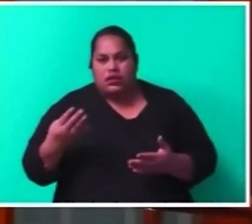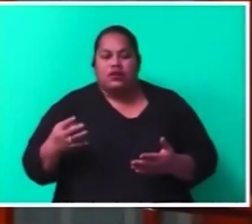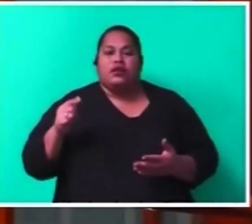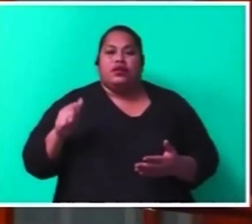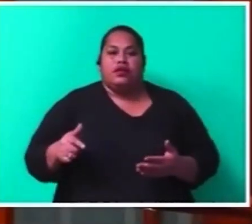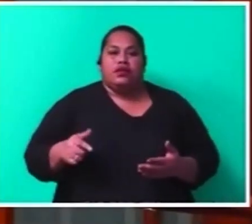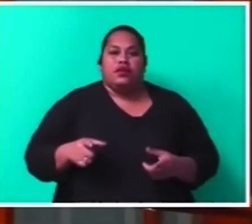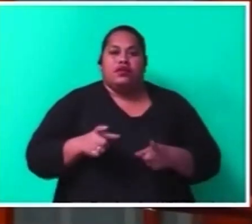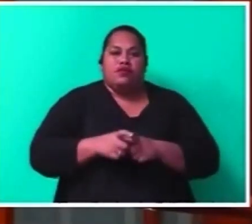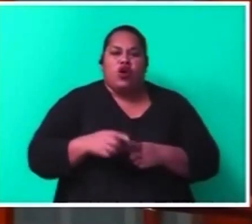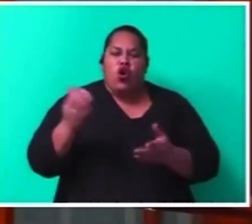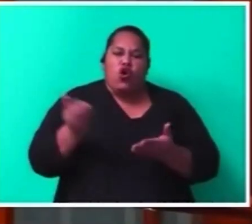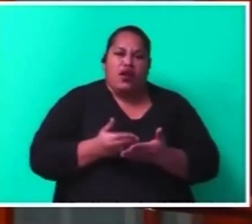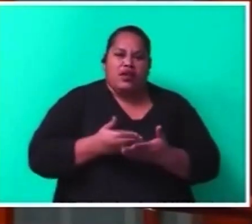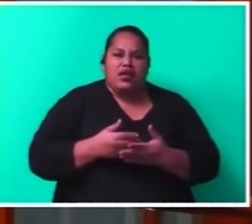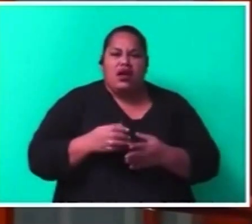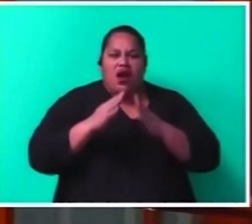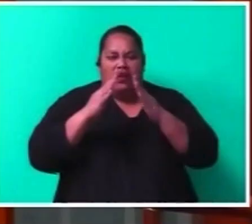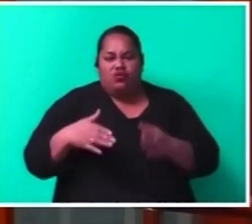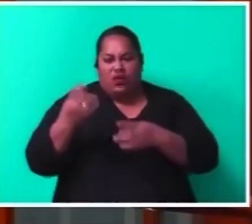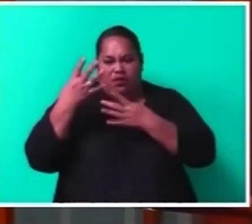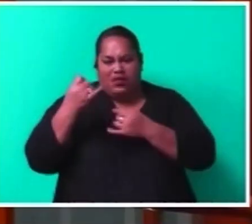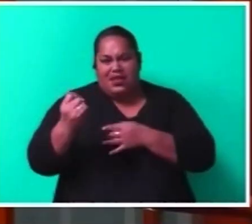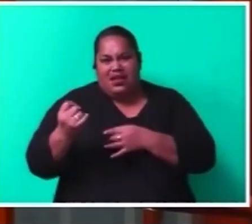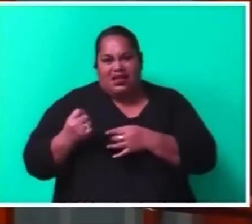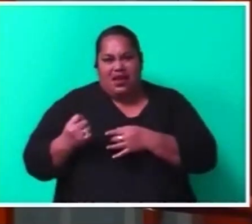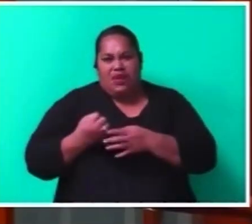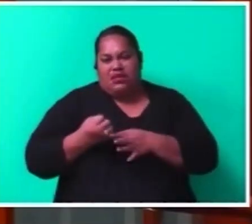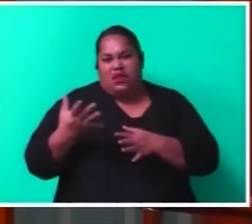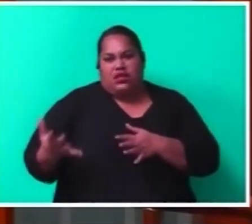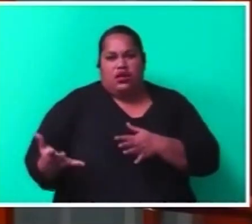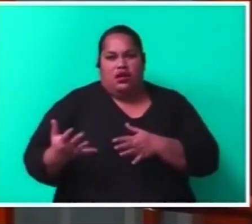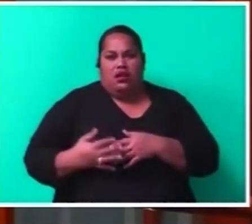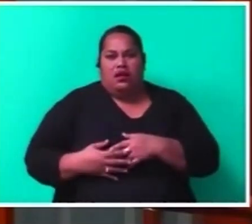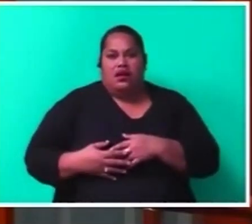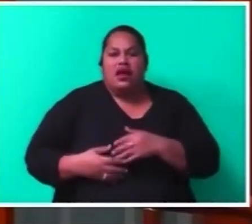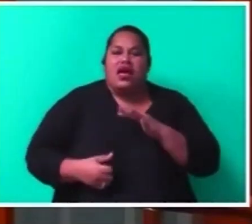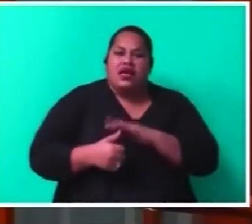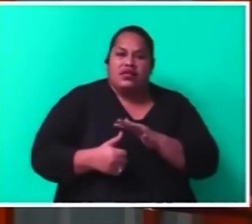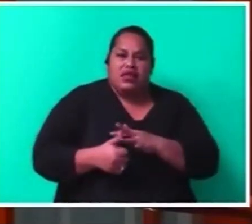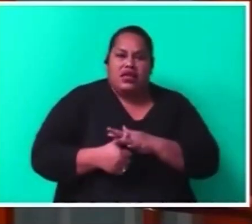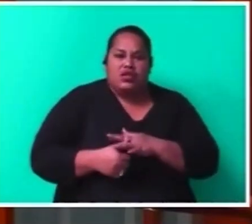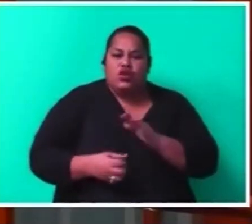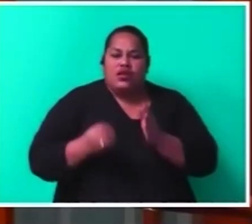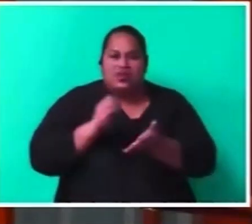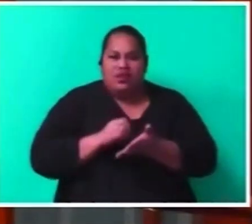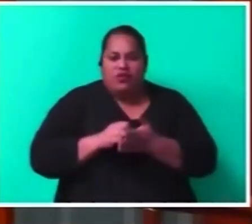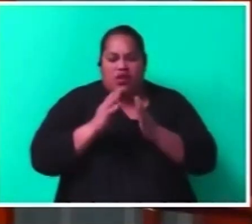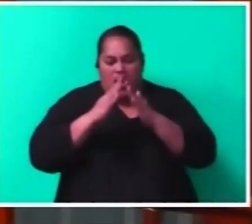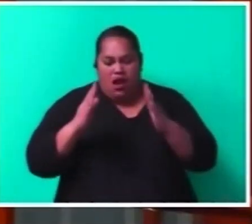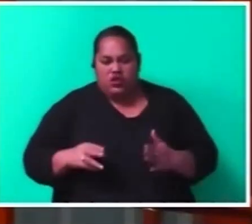in collecting household information on income, expenditure, access to essential services such as housing,